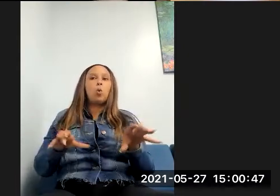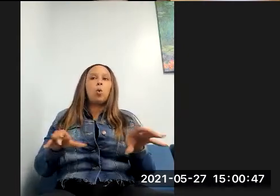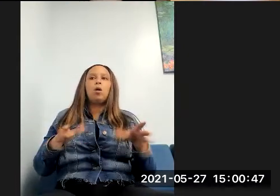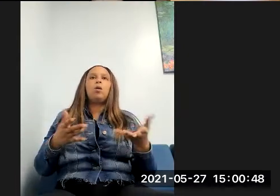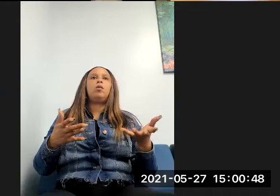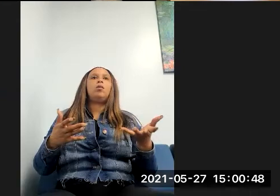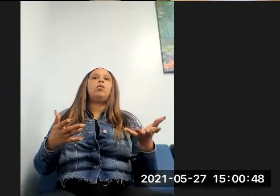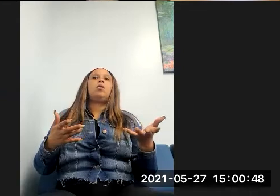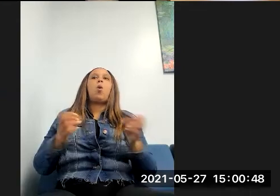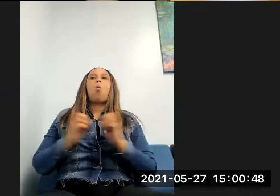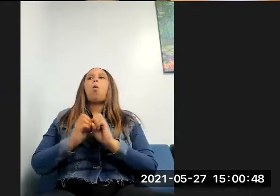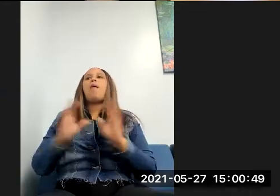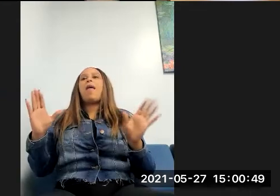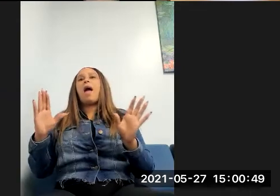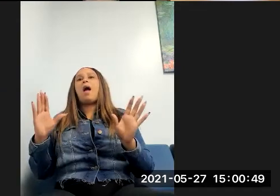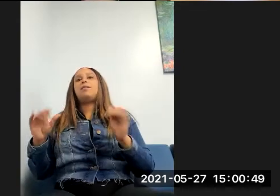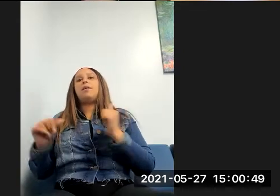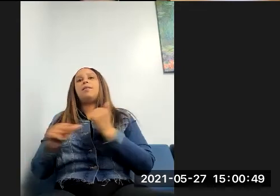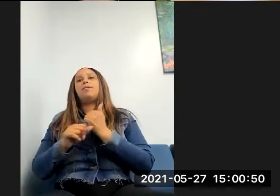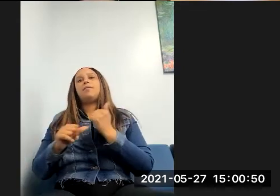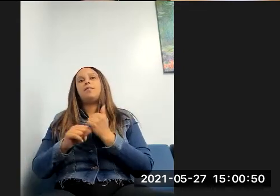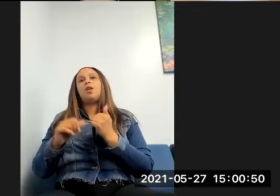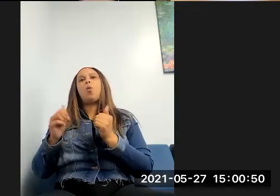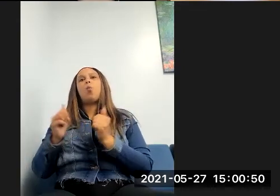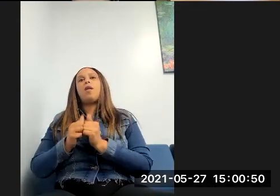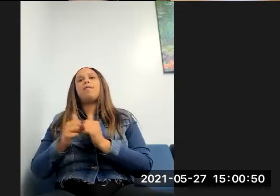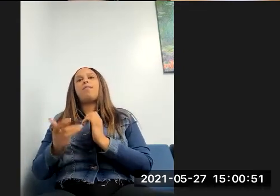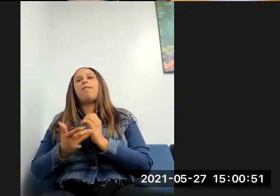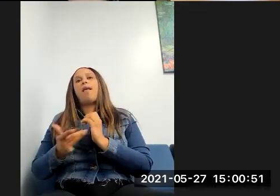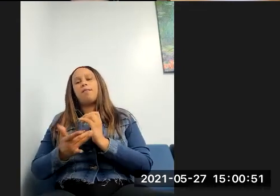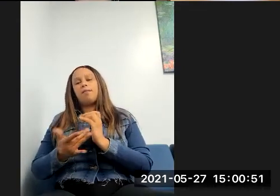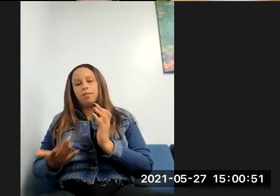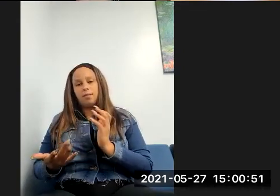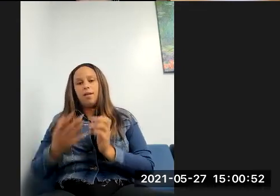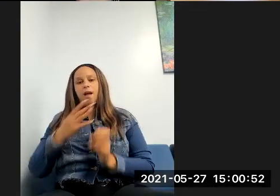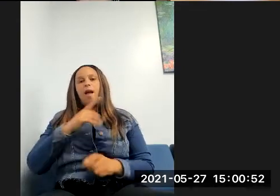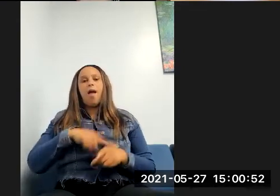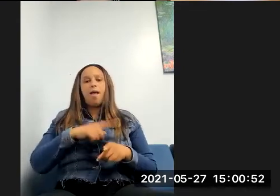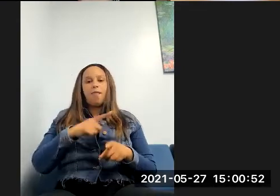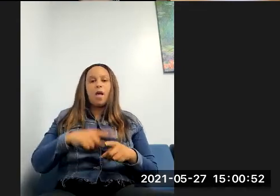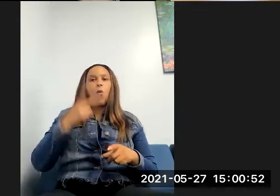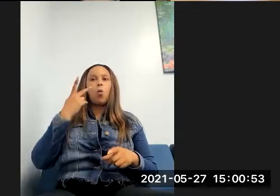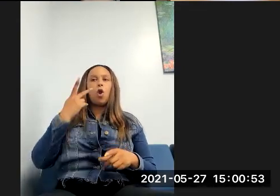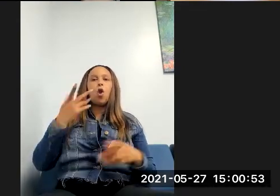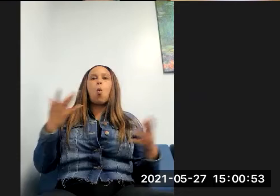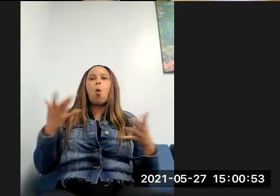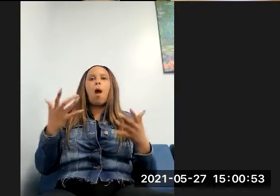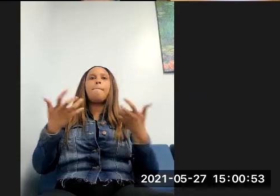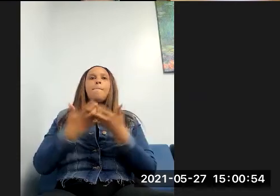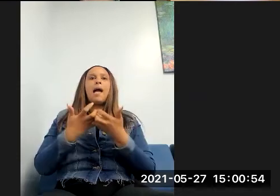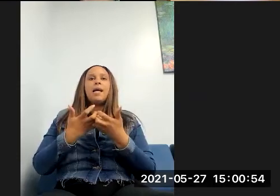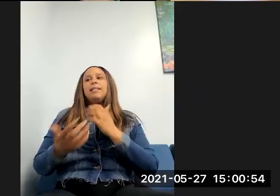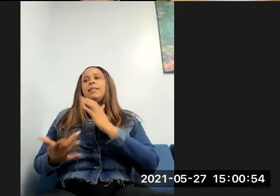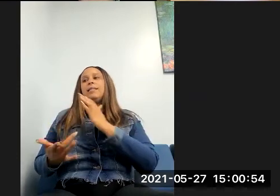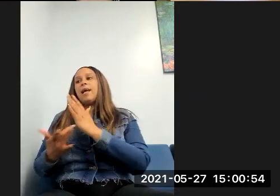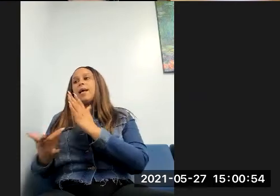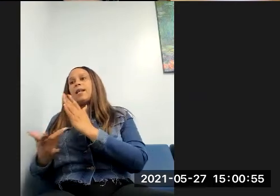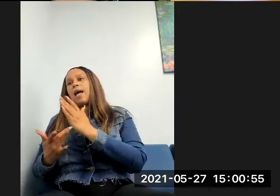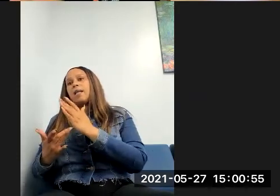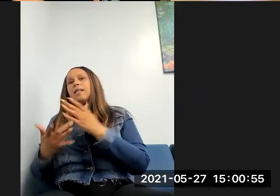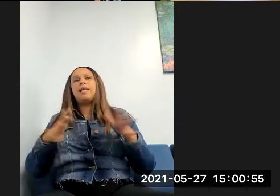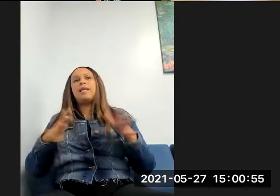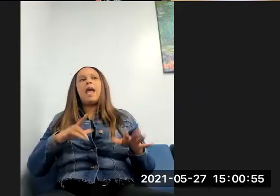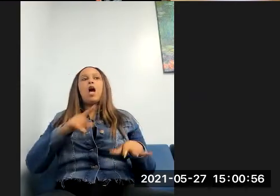without the assistance of technology? And then we look to match. the technology to allow the